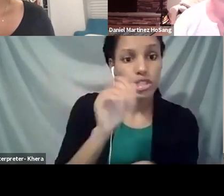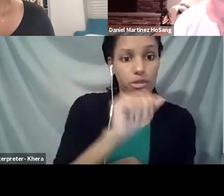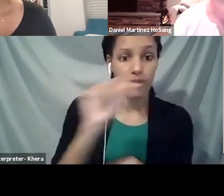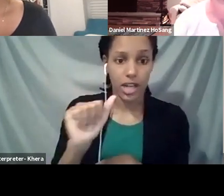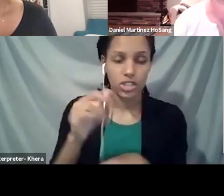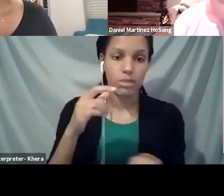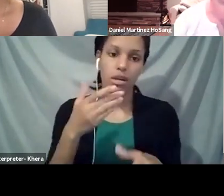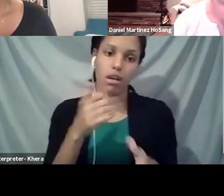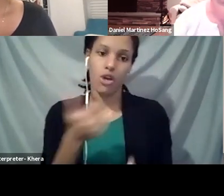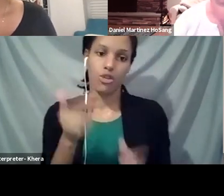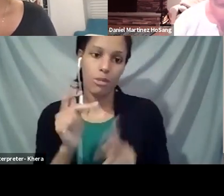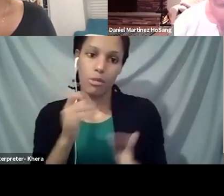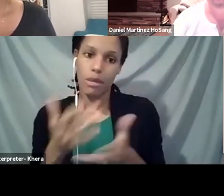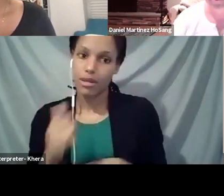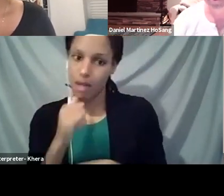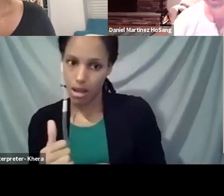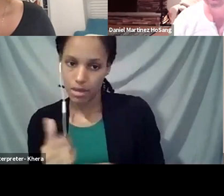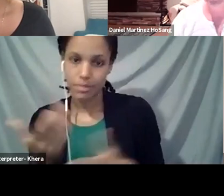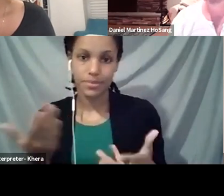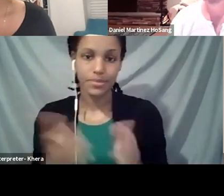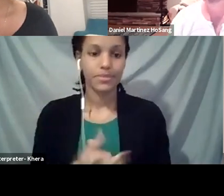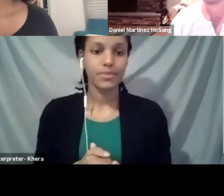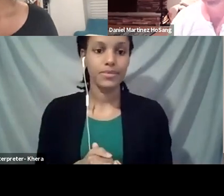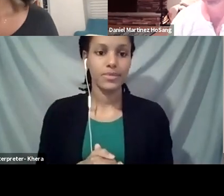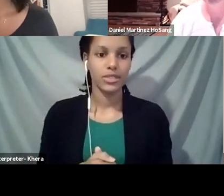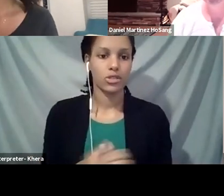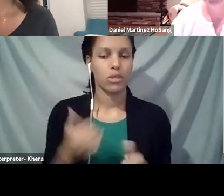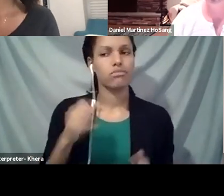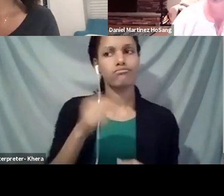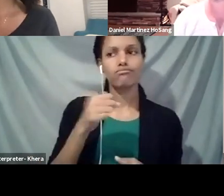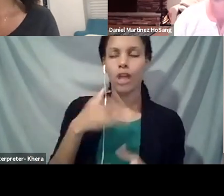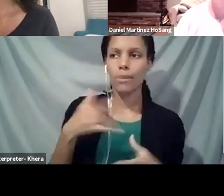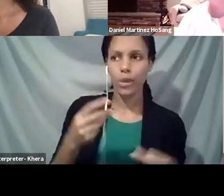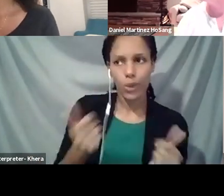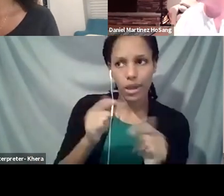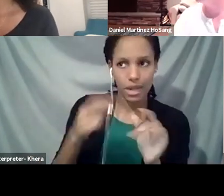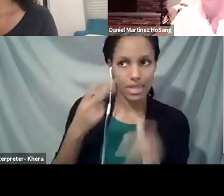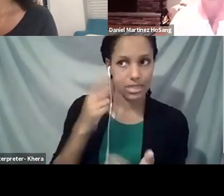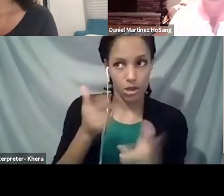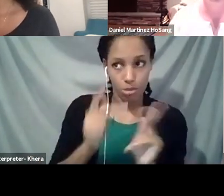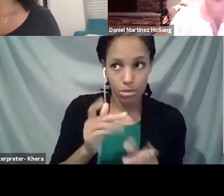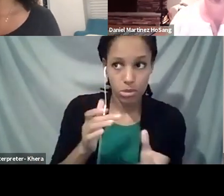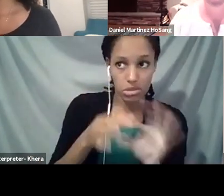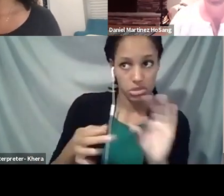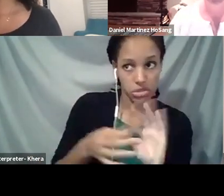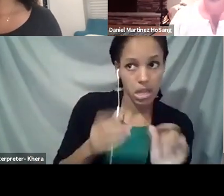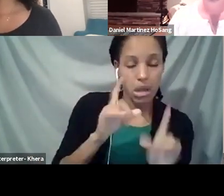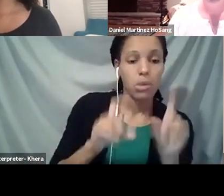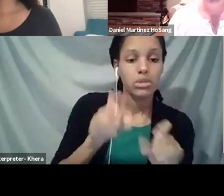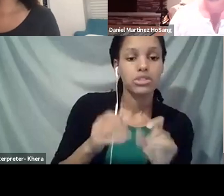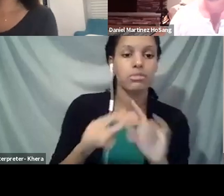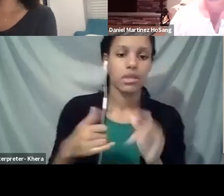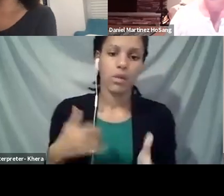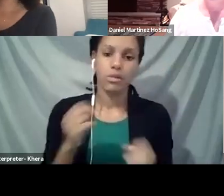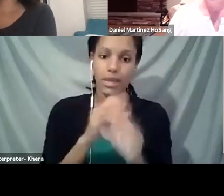Yeah, I'll keep it quick because I see some other questions in the chat, but I want to just make it clear the data